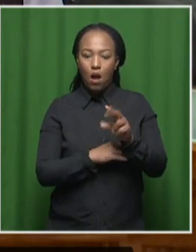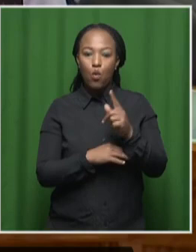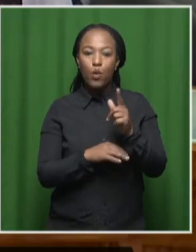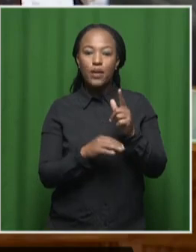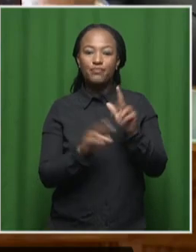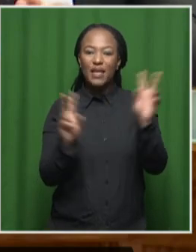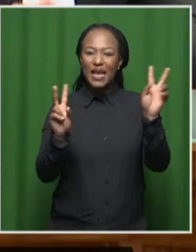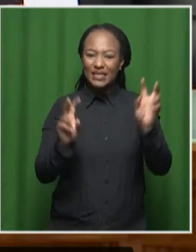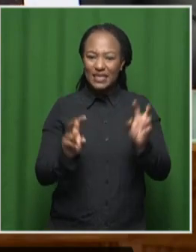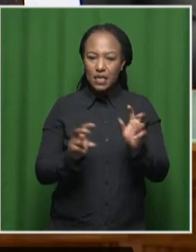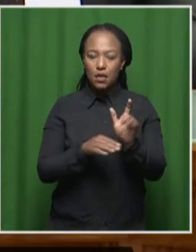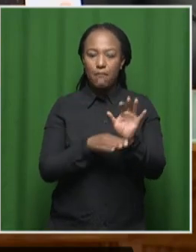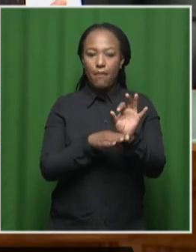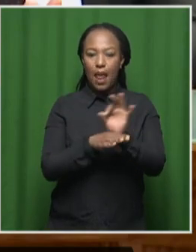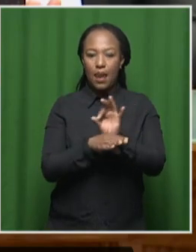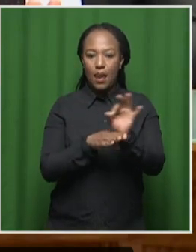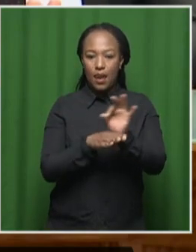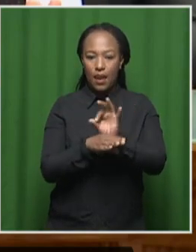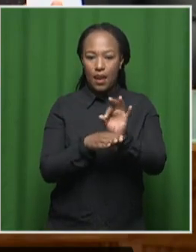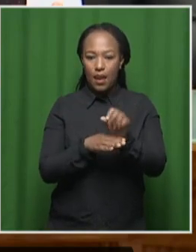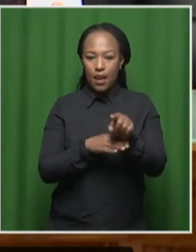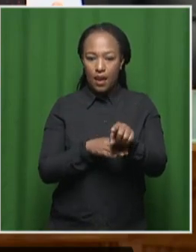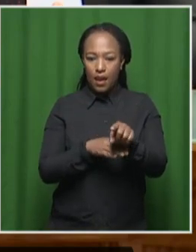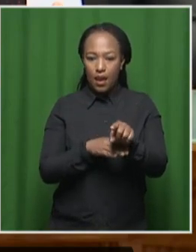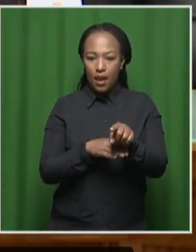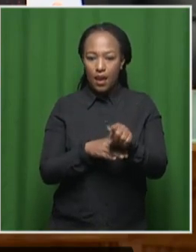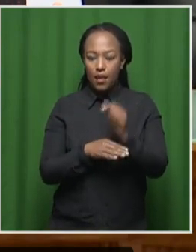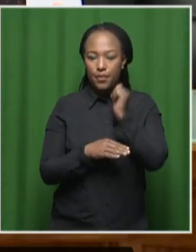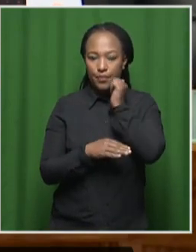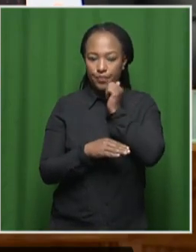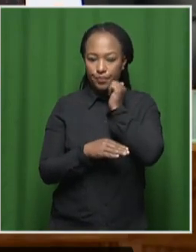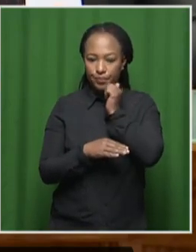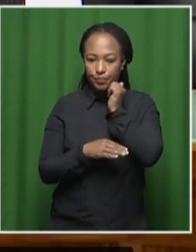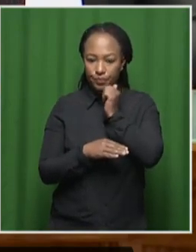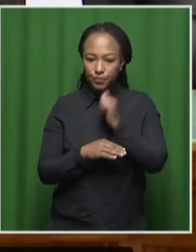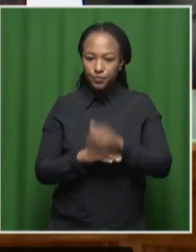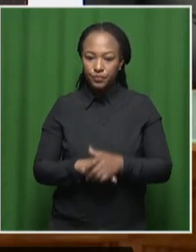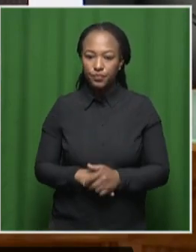for City of, sorry,